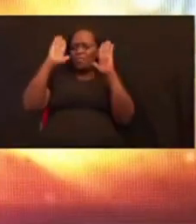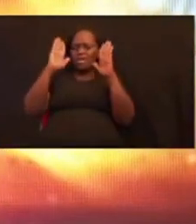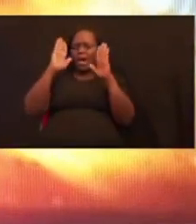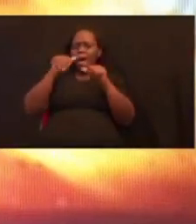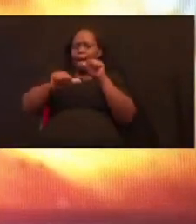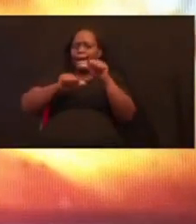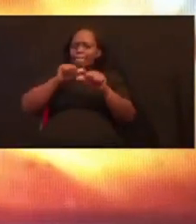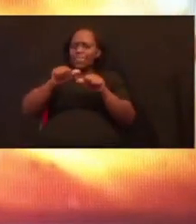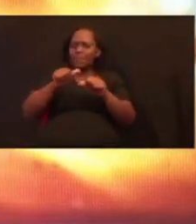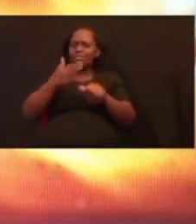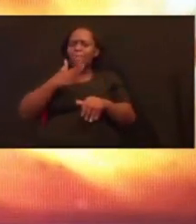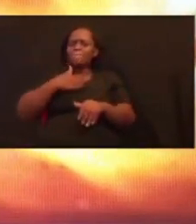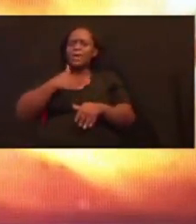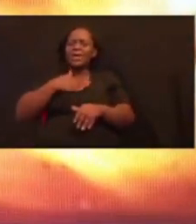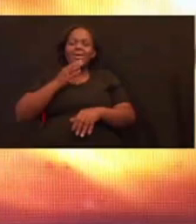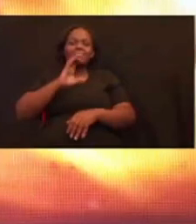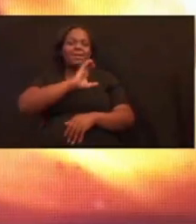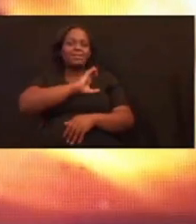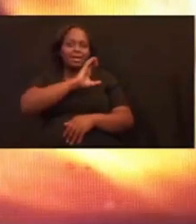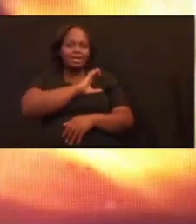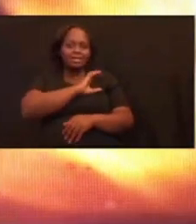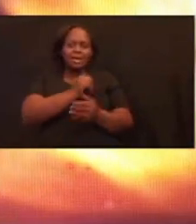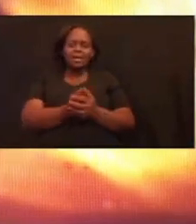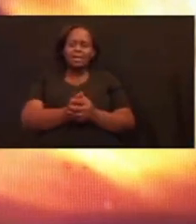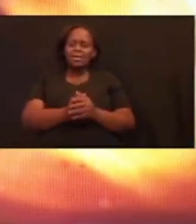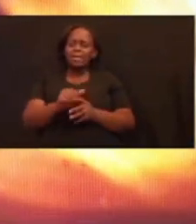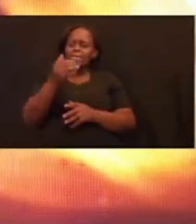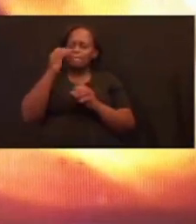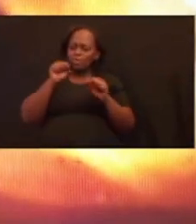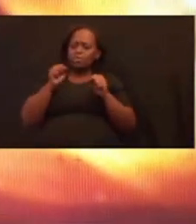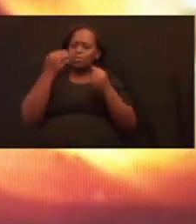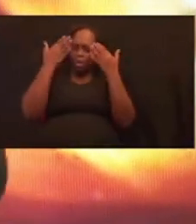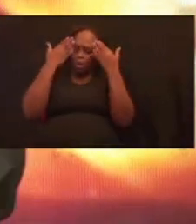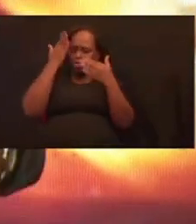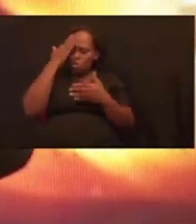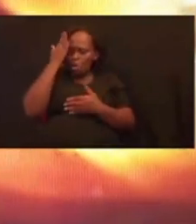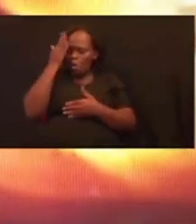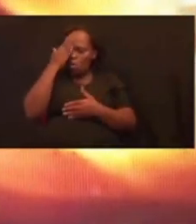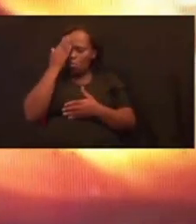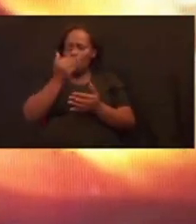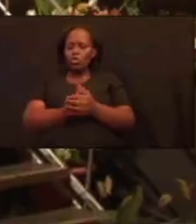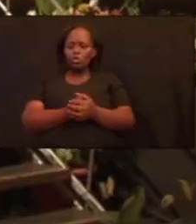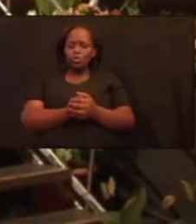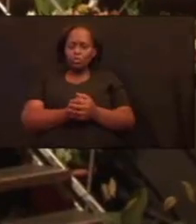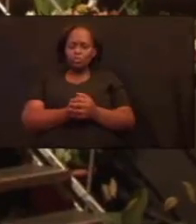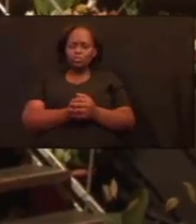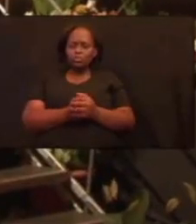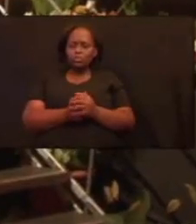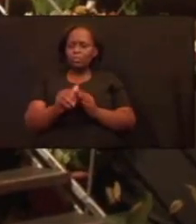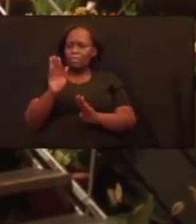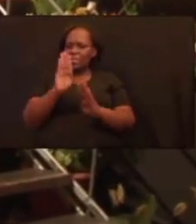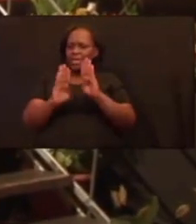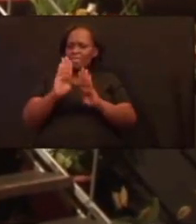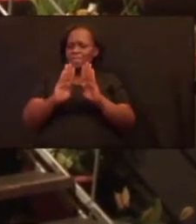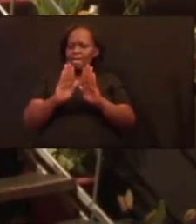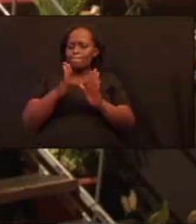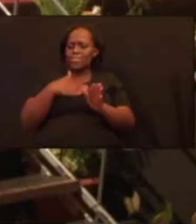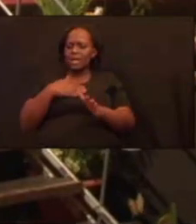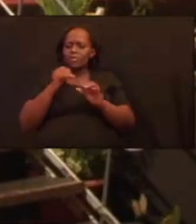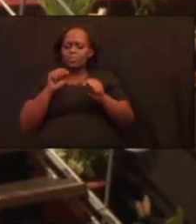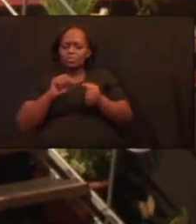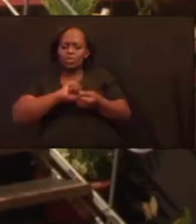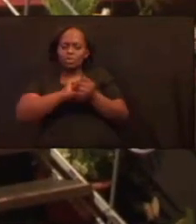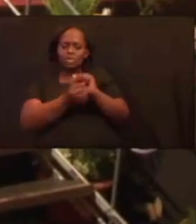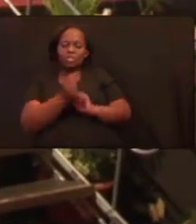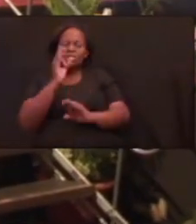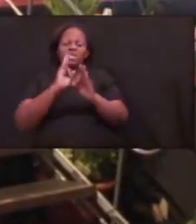of material affluence, it could affect my focus. He can give me a restriction that is unique to only me.